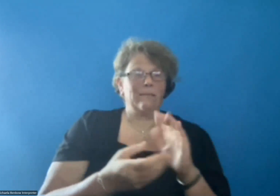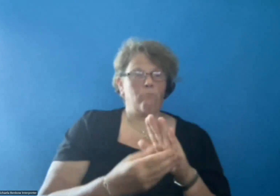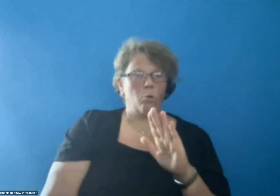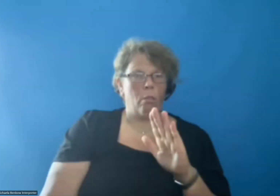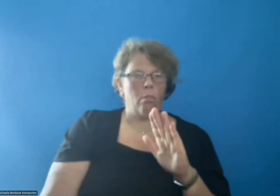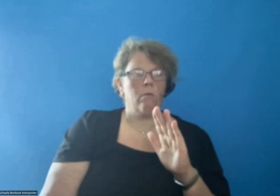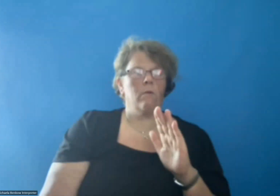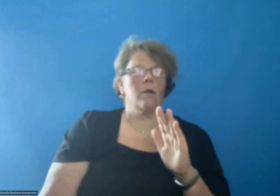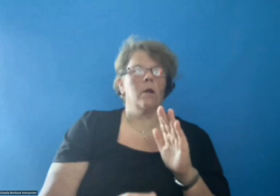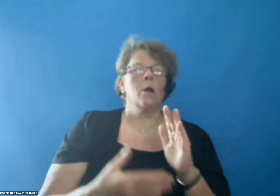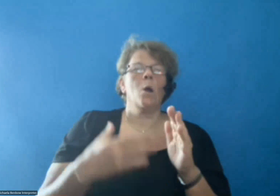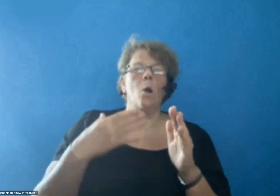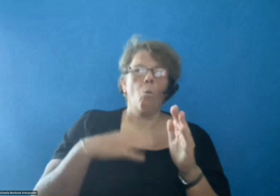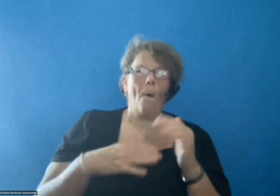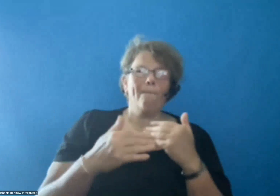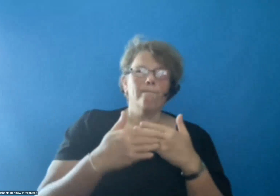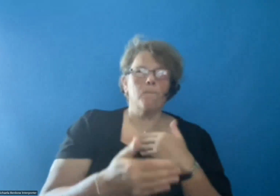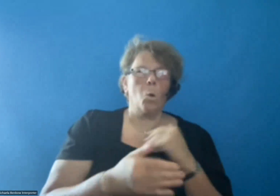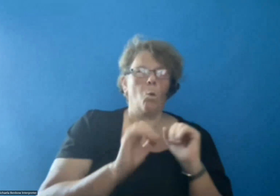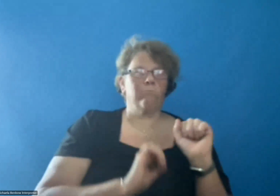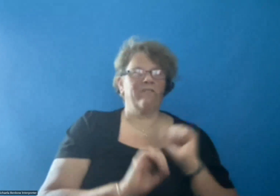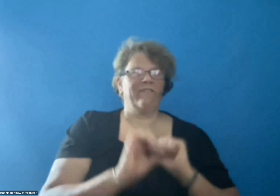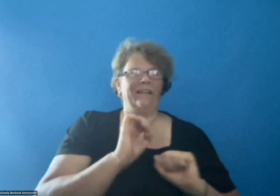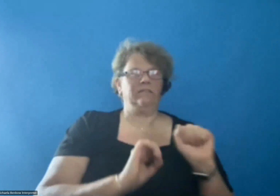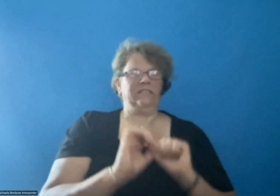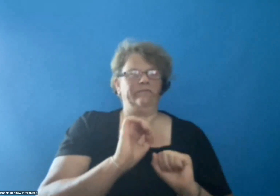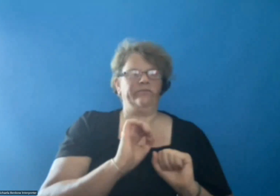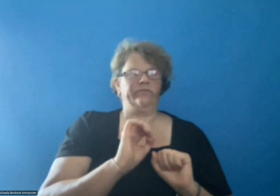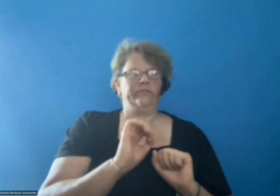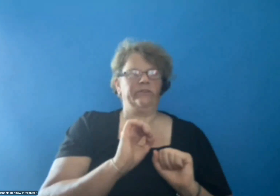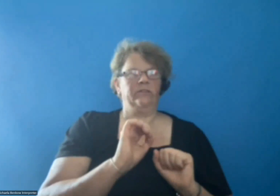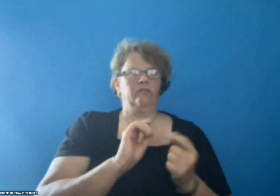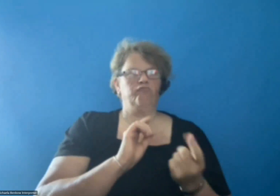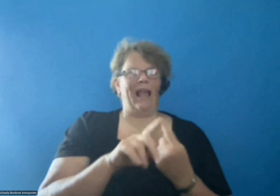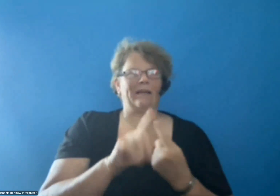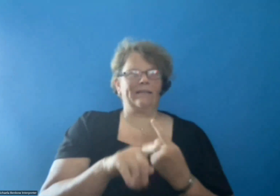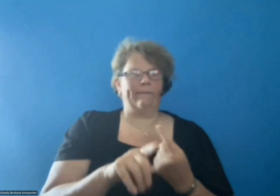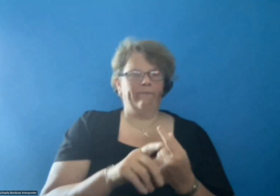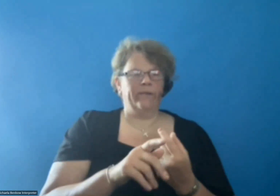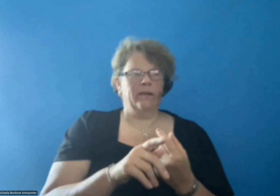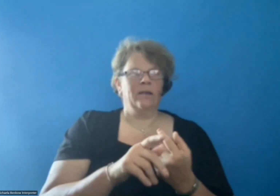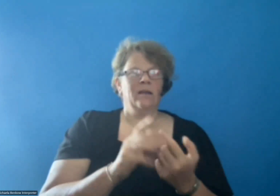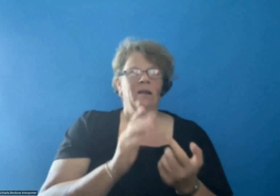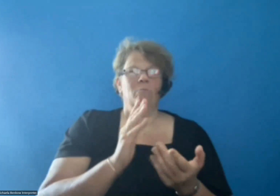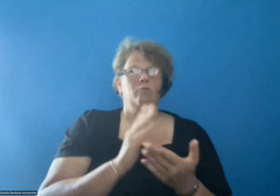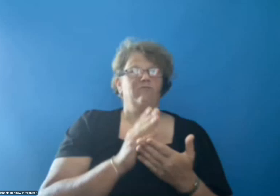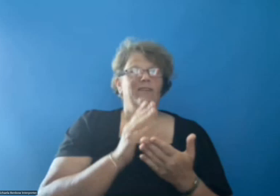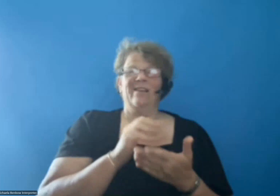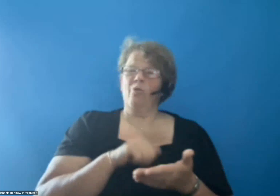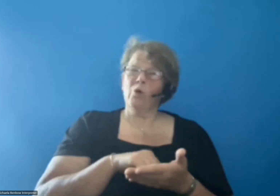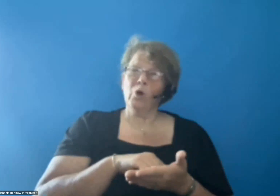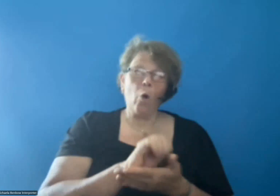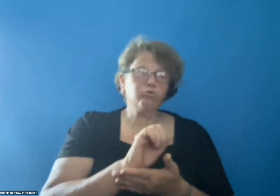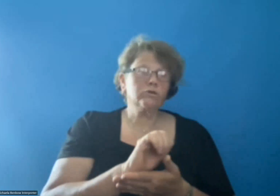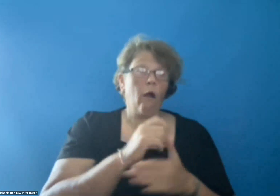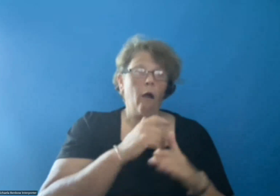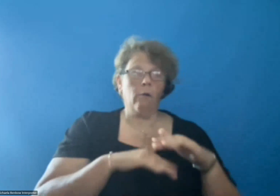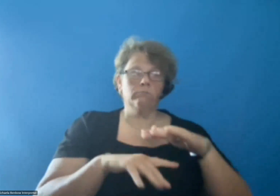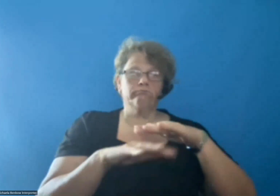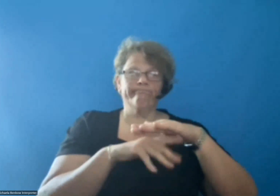be more preventative, but there's an ingrained culture clearly in terms of how we've been